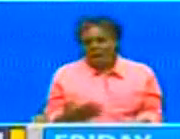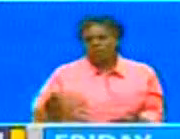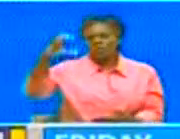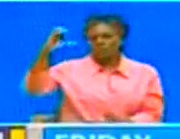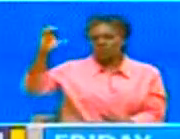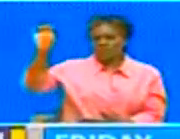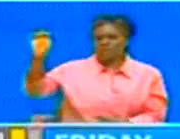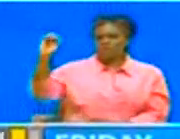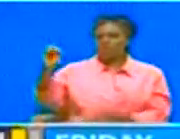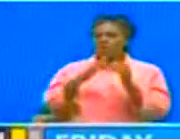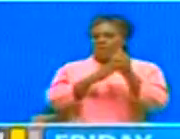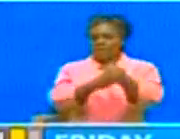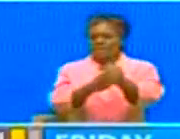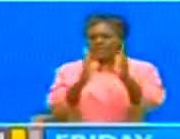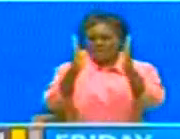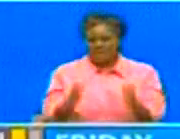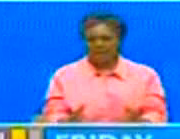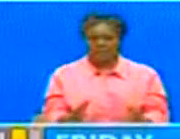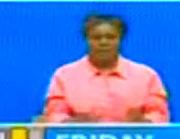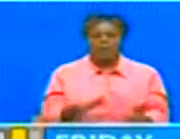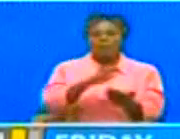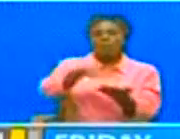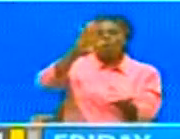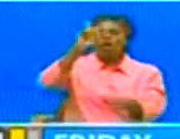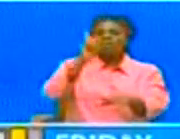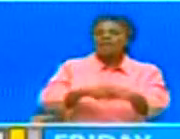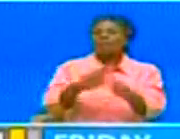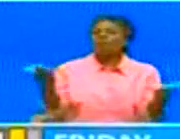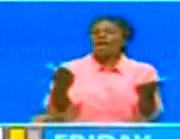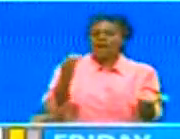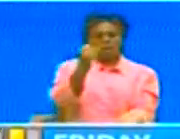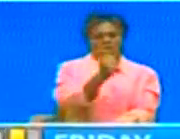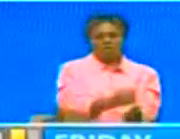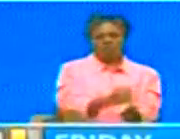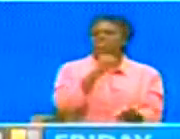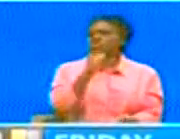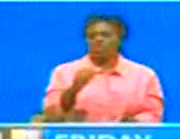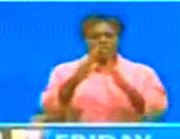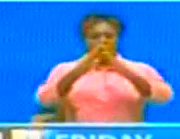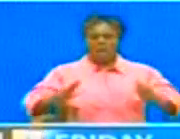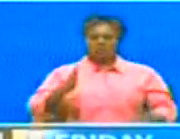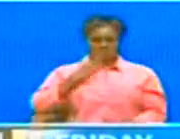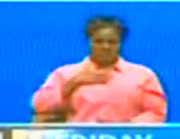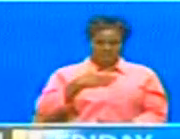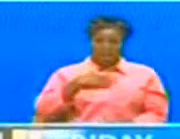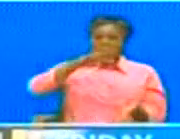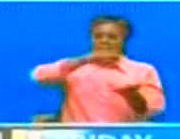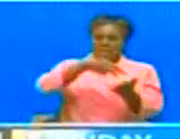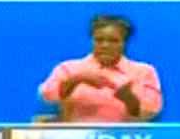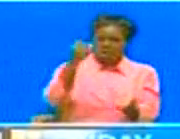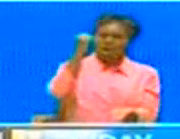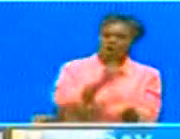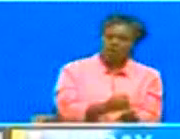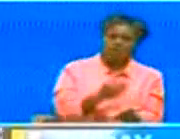CEO and a leader? You know, I spend more time at office than in my house, mm-hmm. and therefore office is my